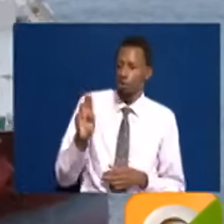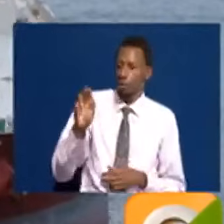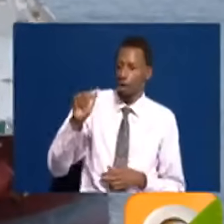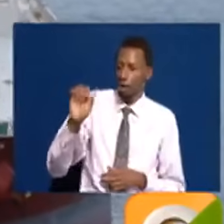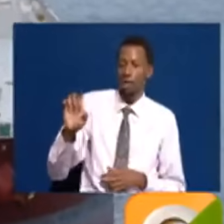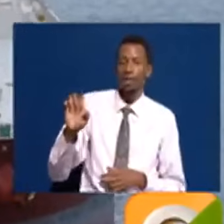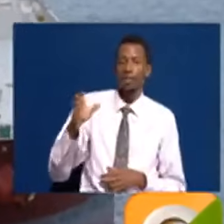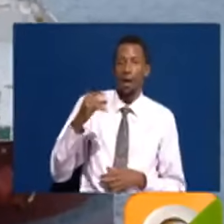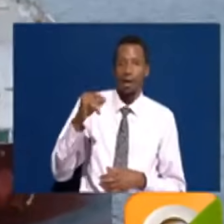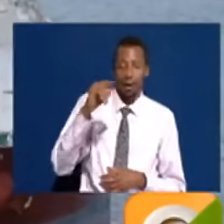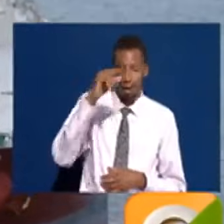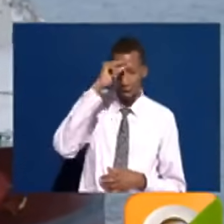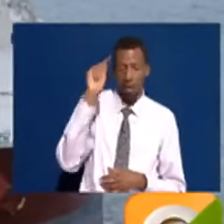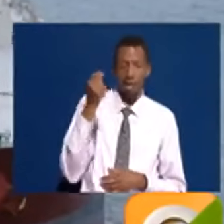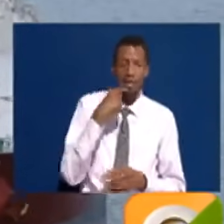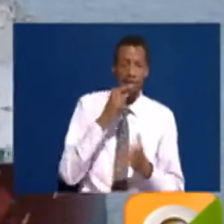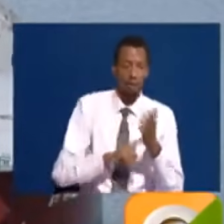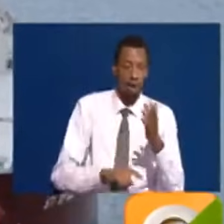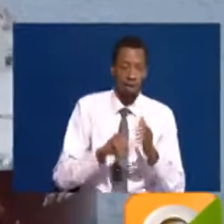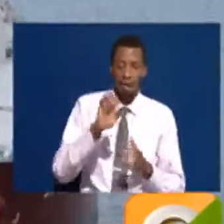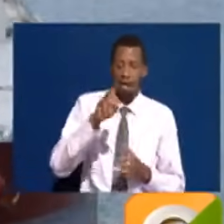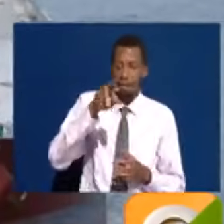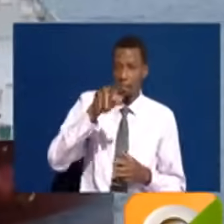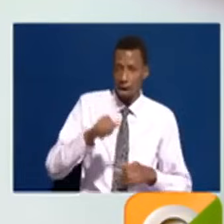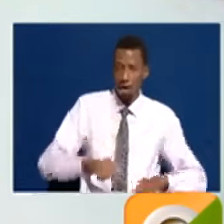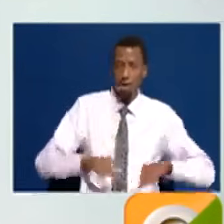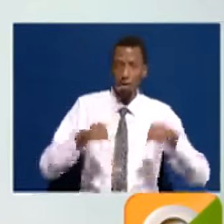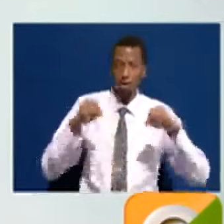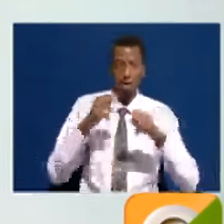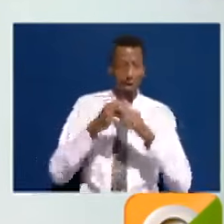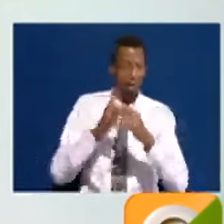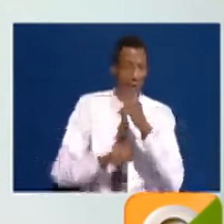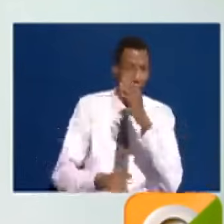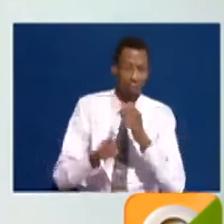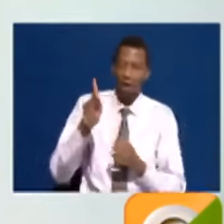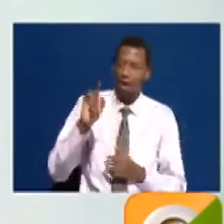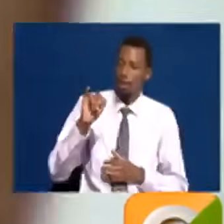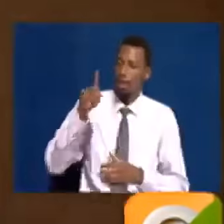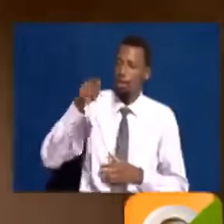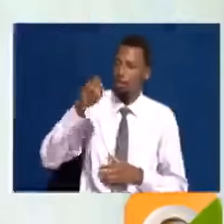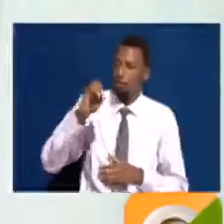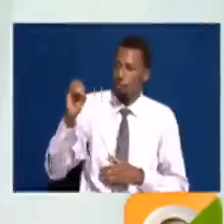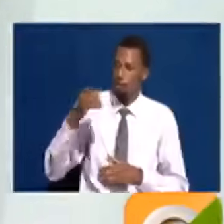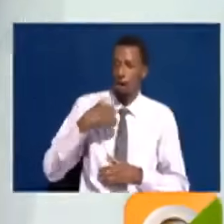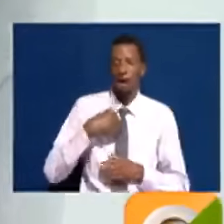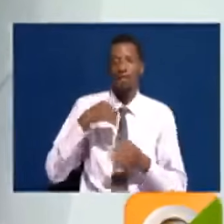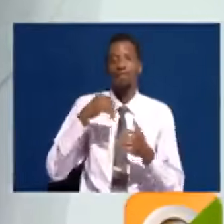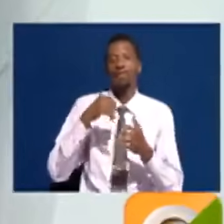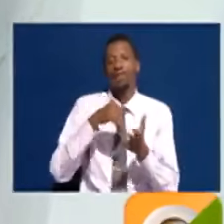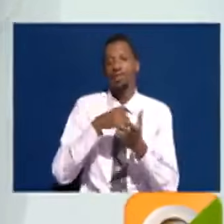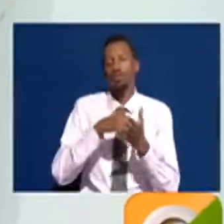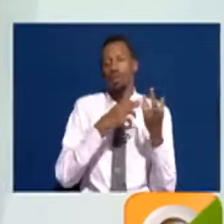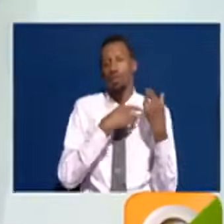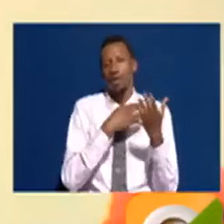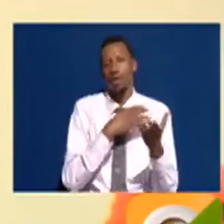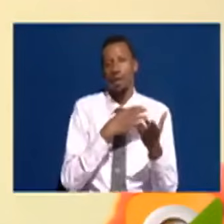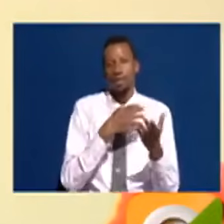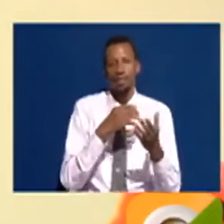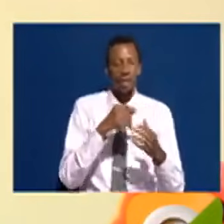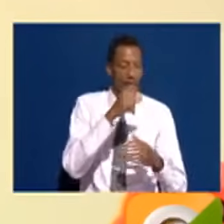boss Daniel Kiptoo had a role in the negotiations in the G2G deal that was supposed to stabilize fuel